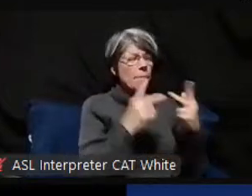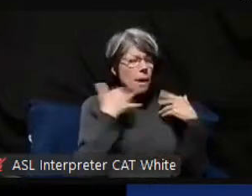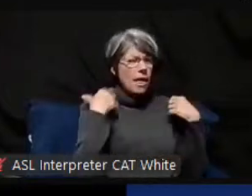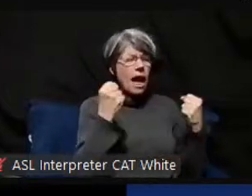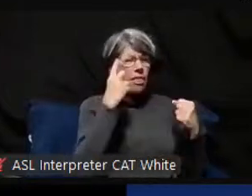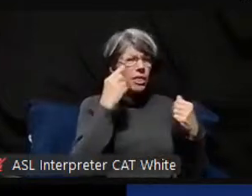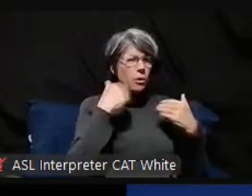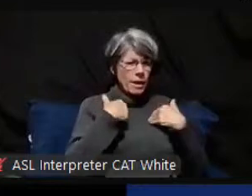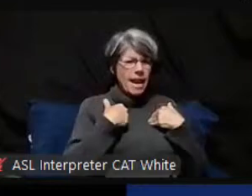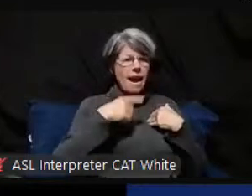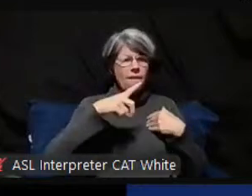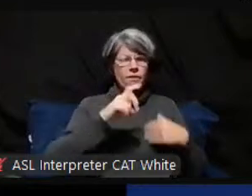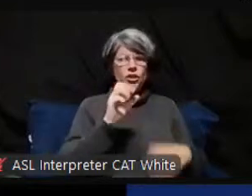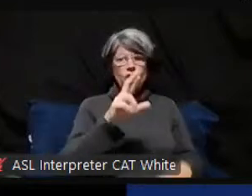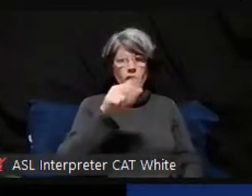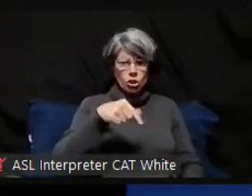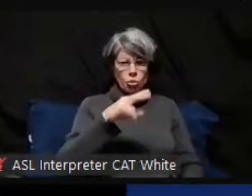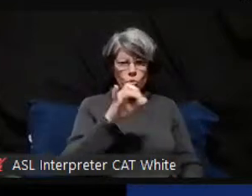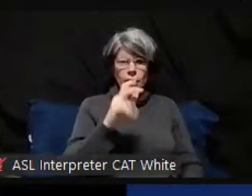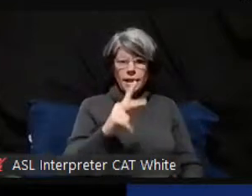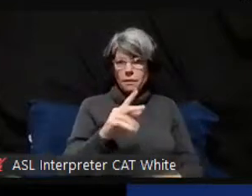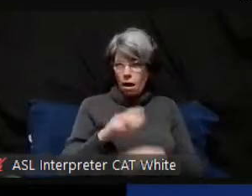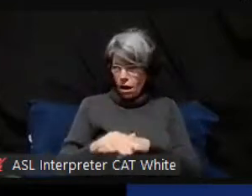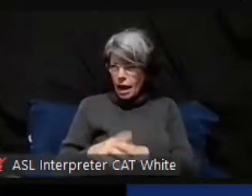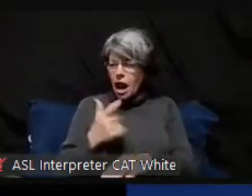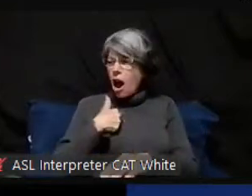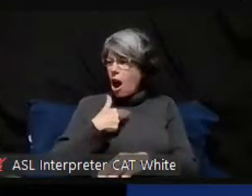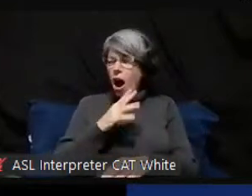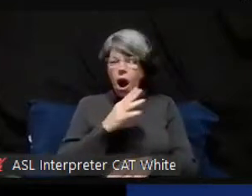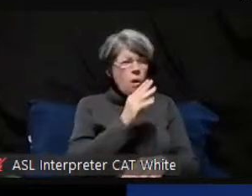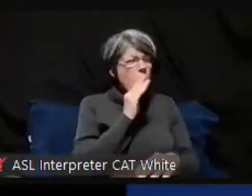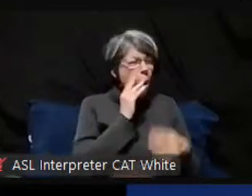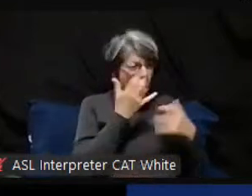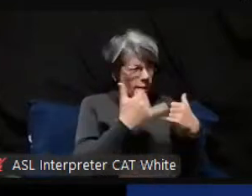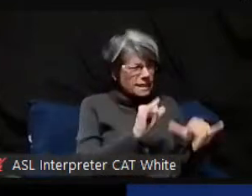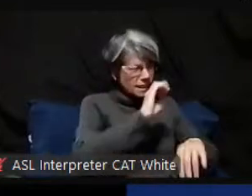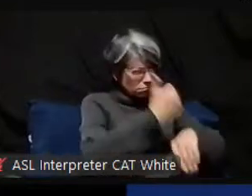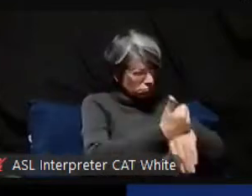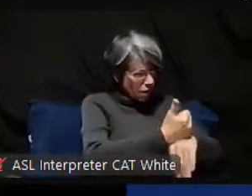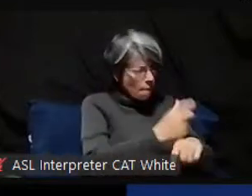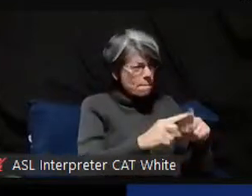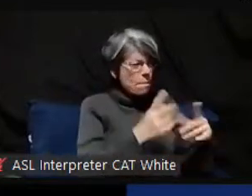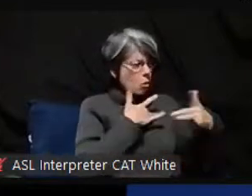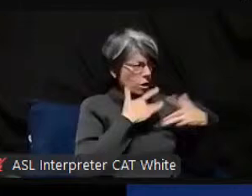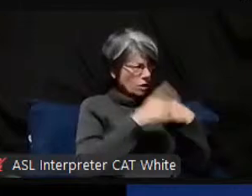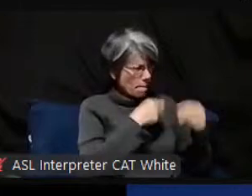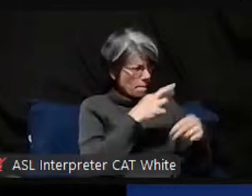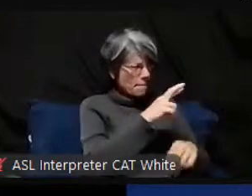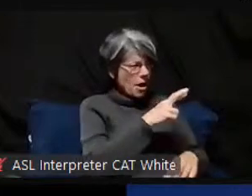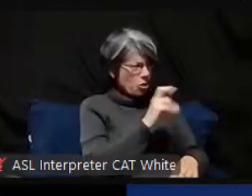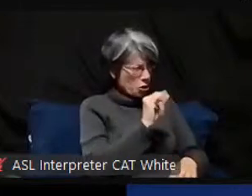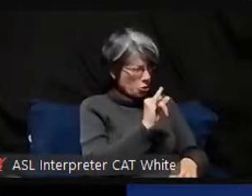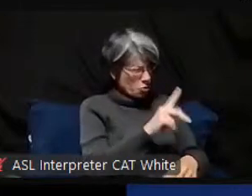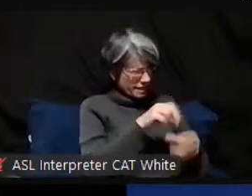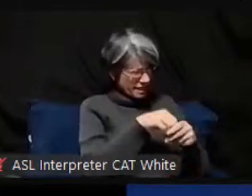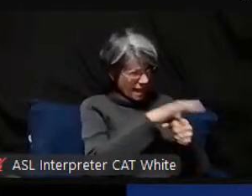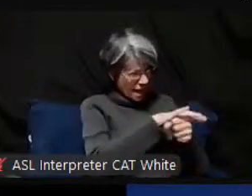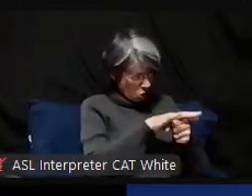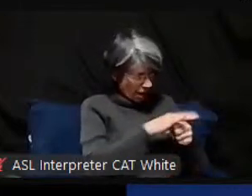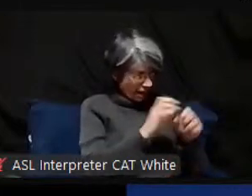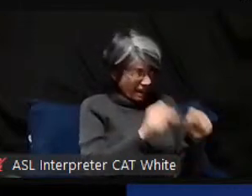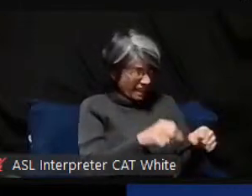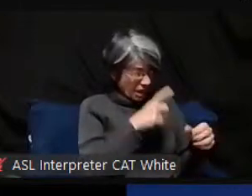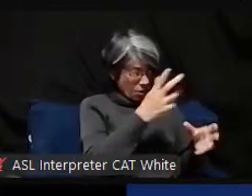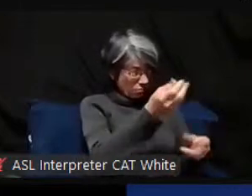Dr. Quick on. The question is, our home is still standing, but we are worried about the risks in our area. Can we